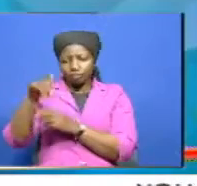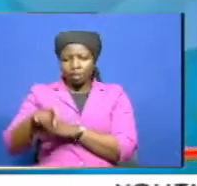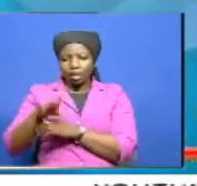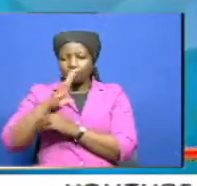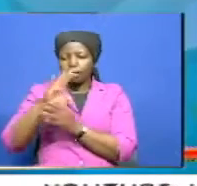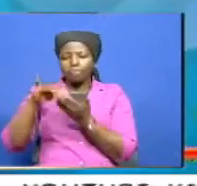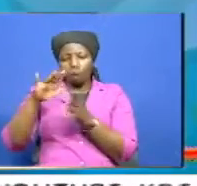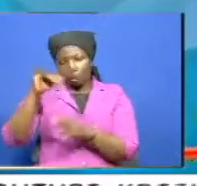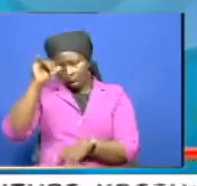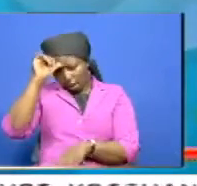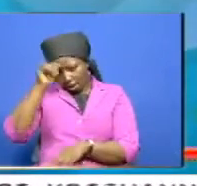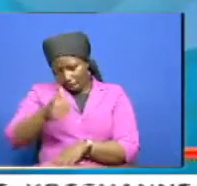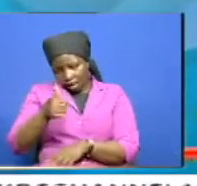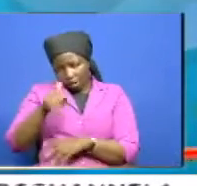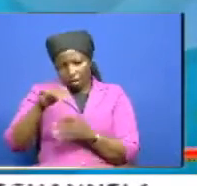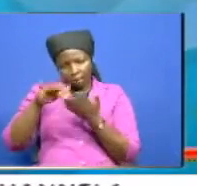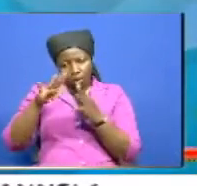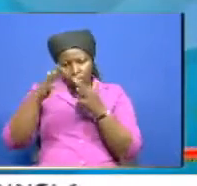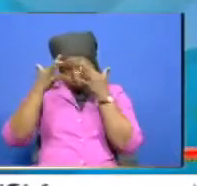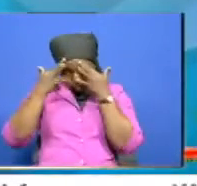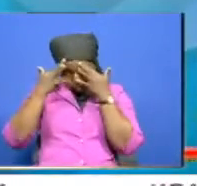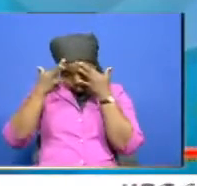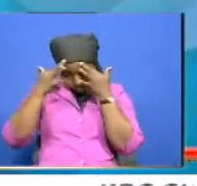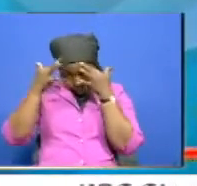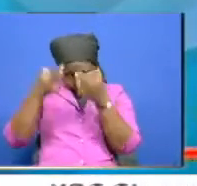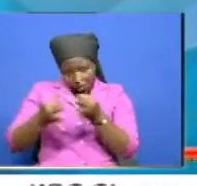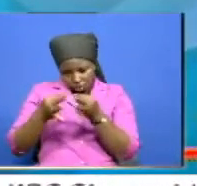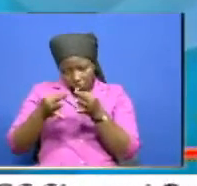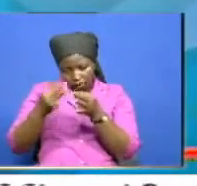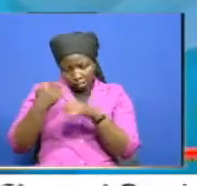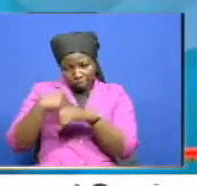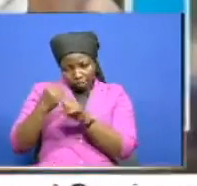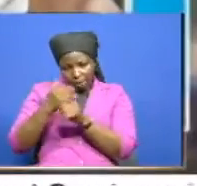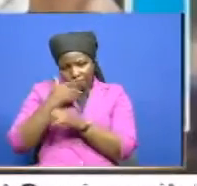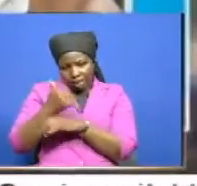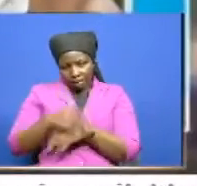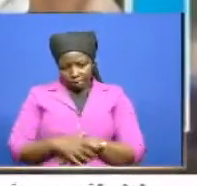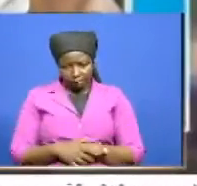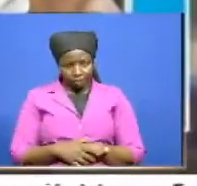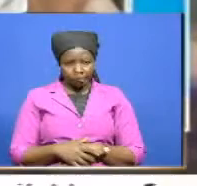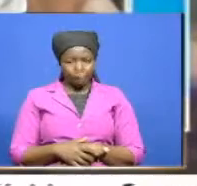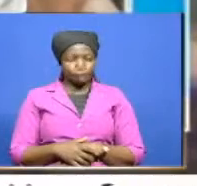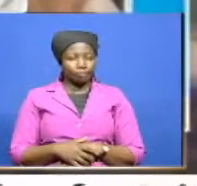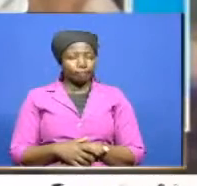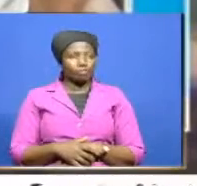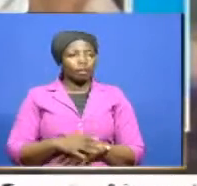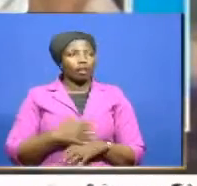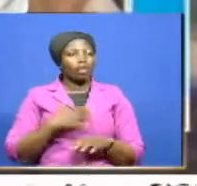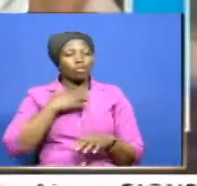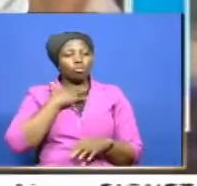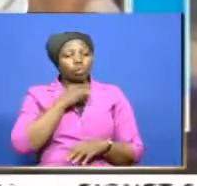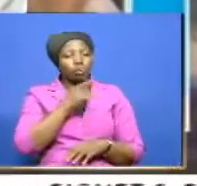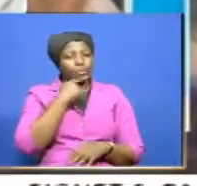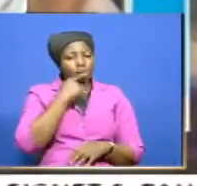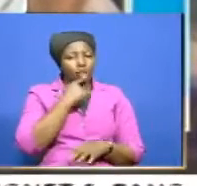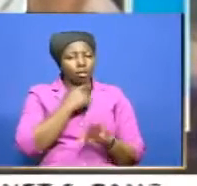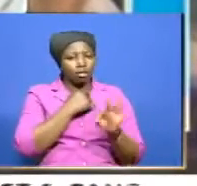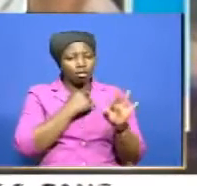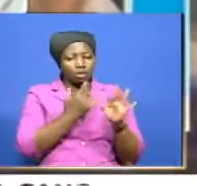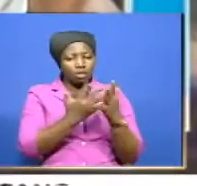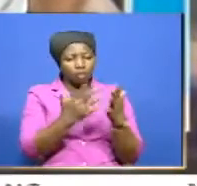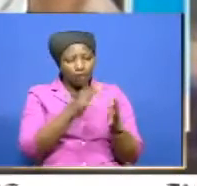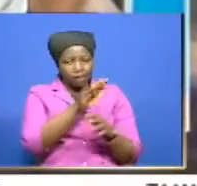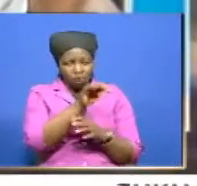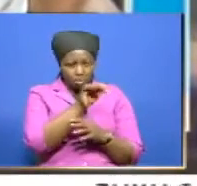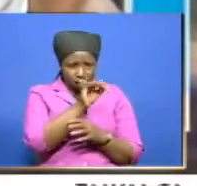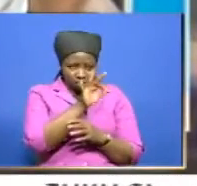and a bit more decisive in making our decision. Now, I wanted to mention three things from